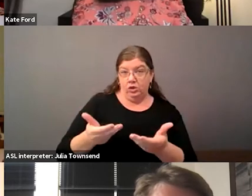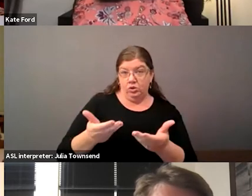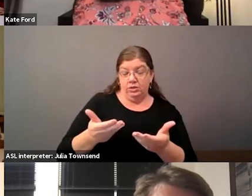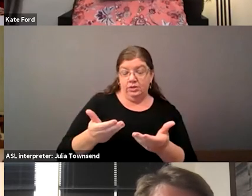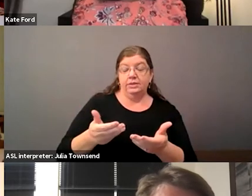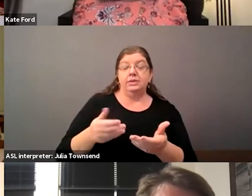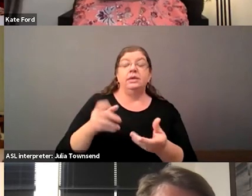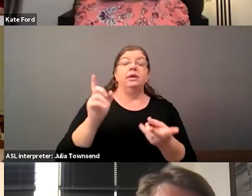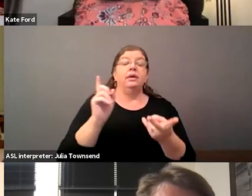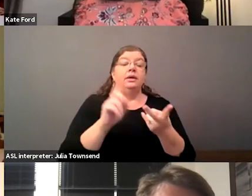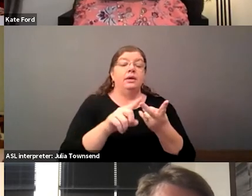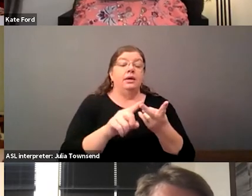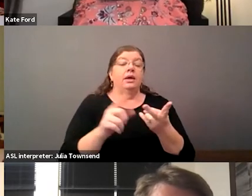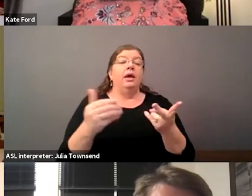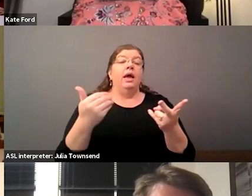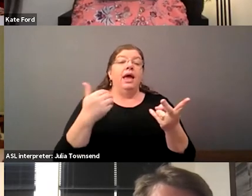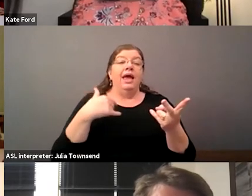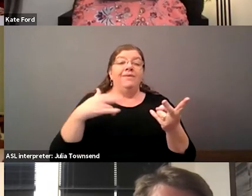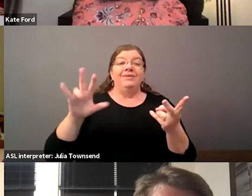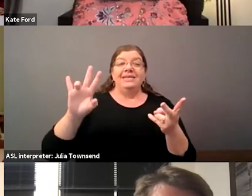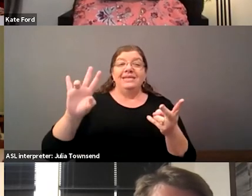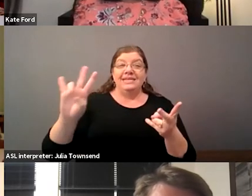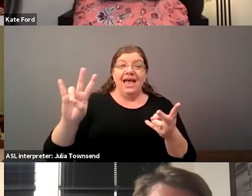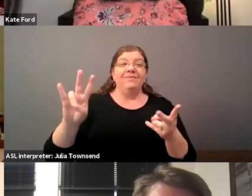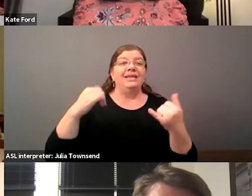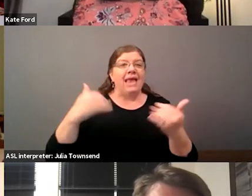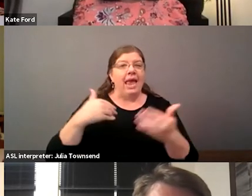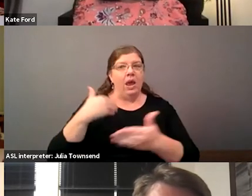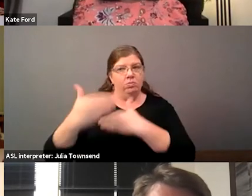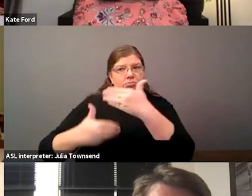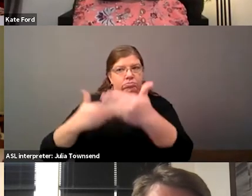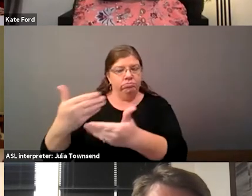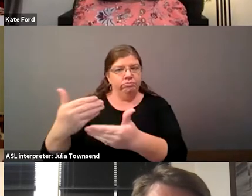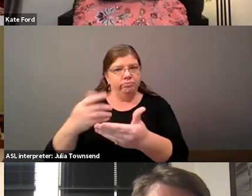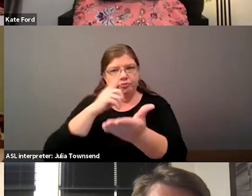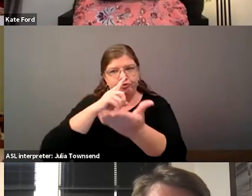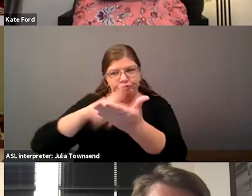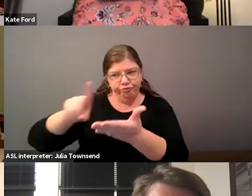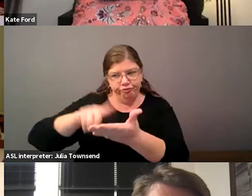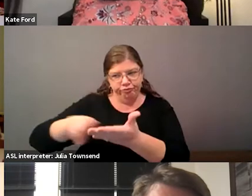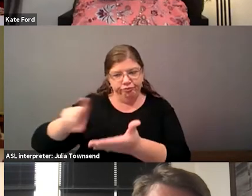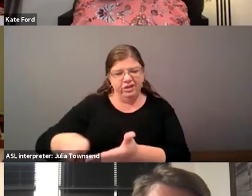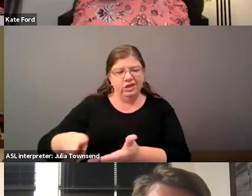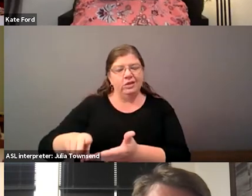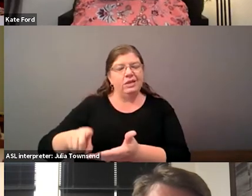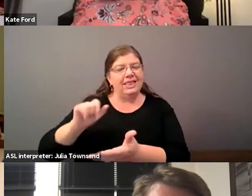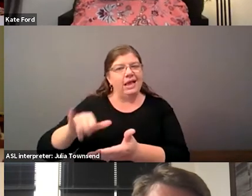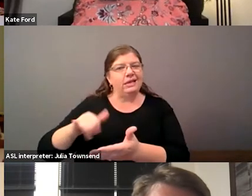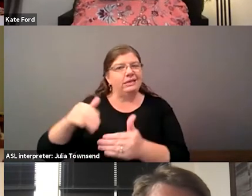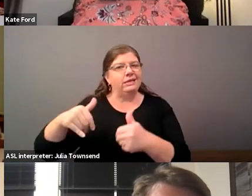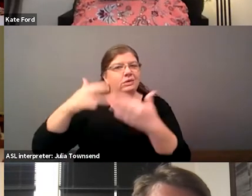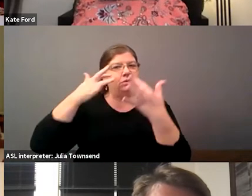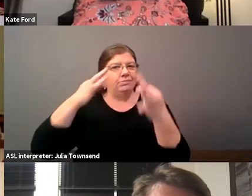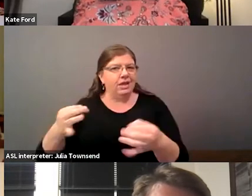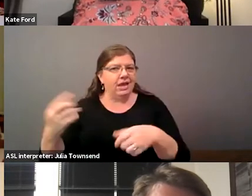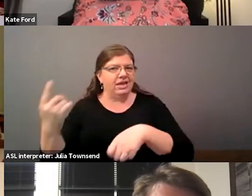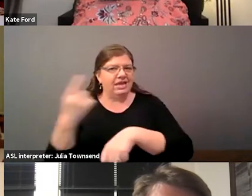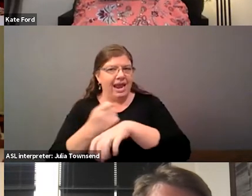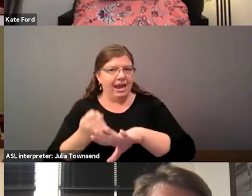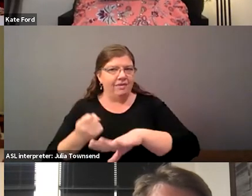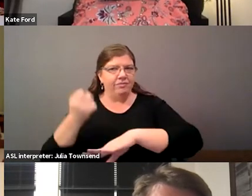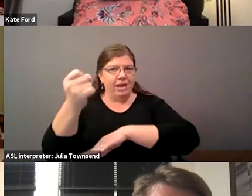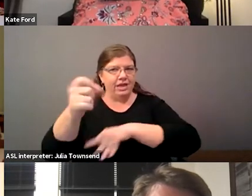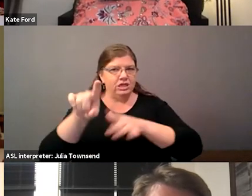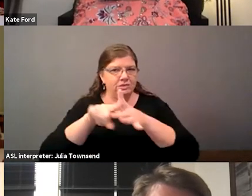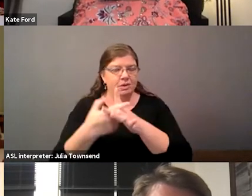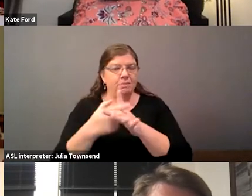seven that are clearing so we should those are to be determined in terms of date of placement but we should have